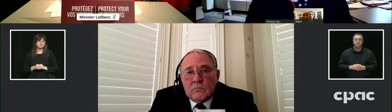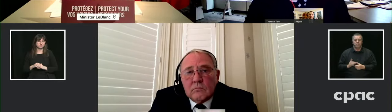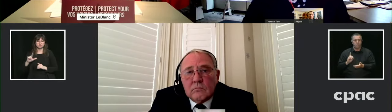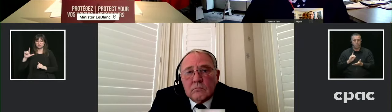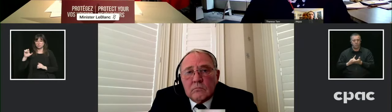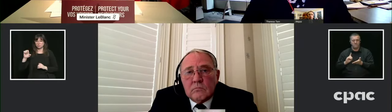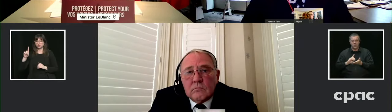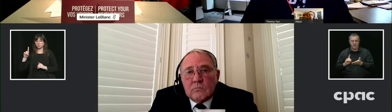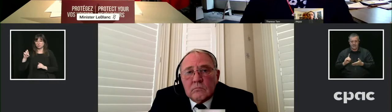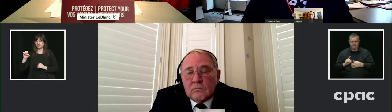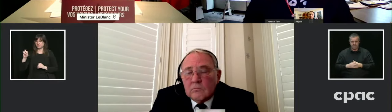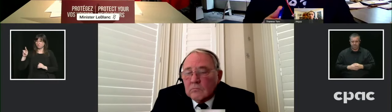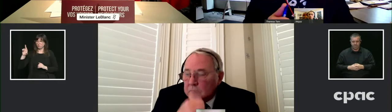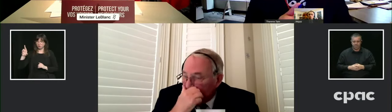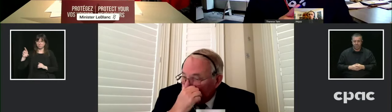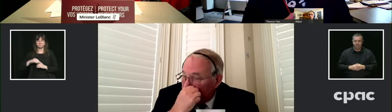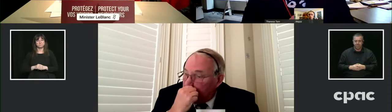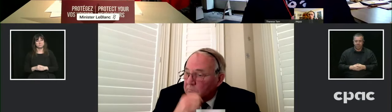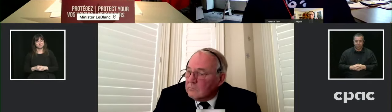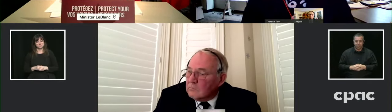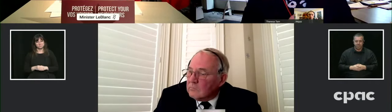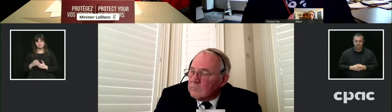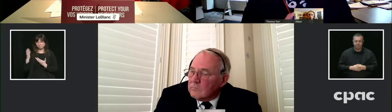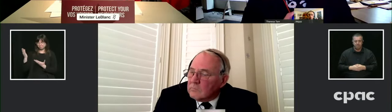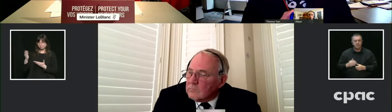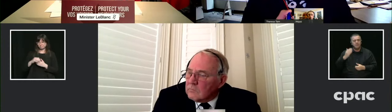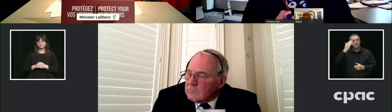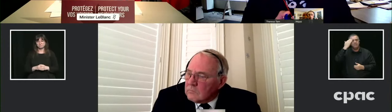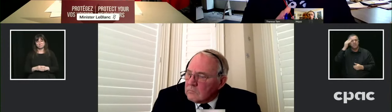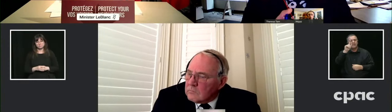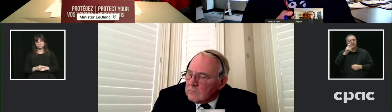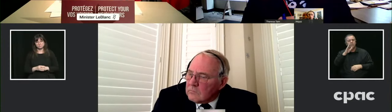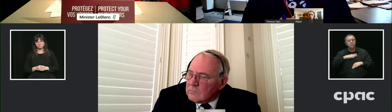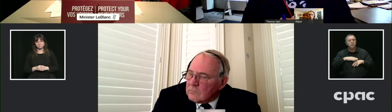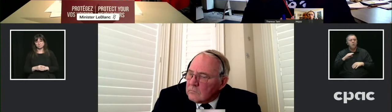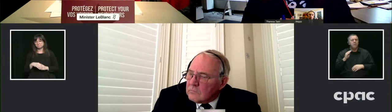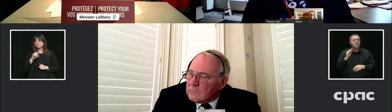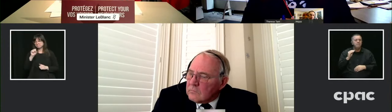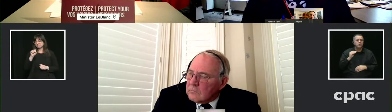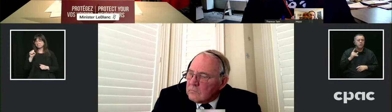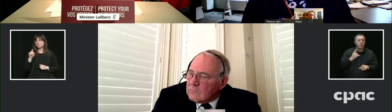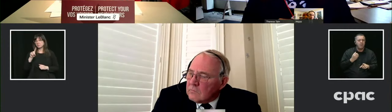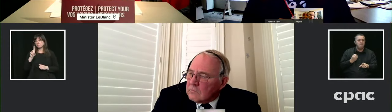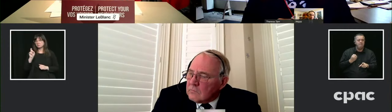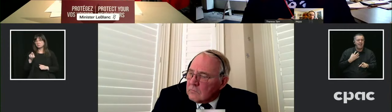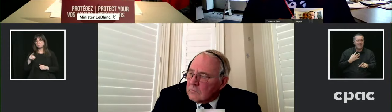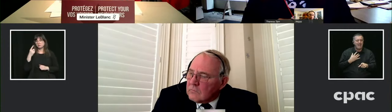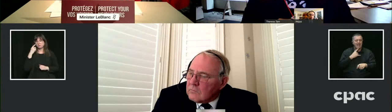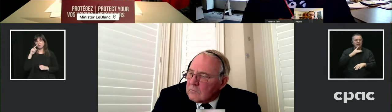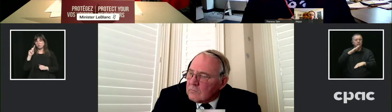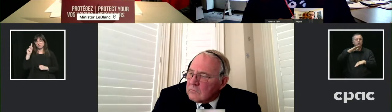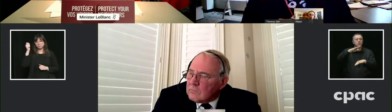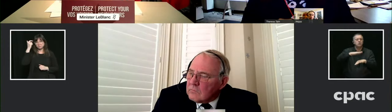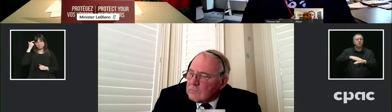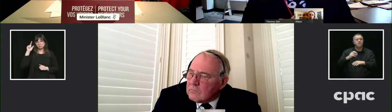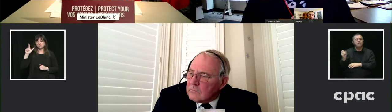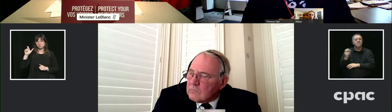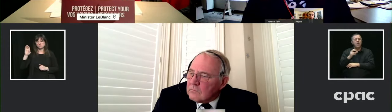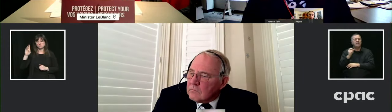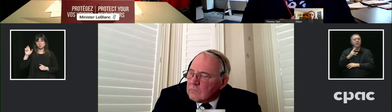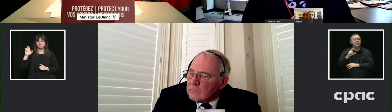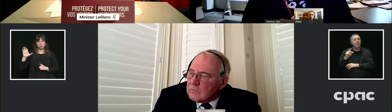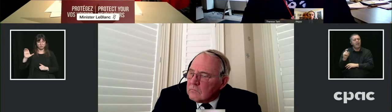Devoir. Please go ahead, la parole est à vous. Oui, bonjour, ma question s'adresse à M. Leblanc concernant les voyages